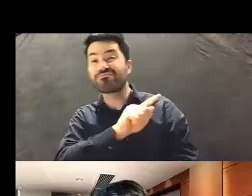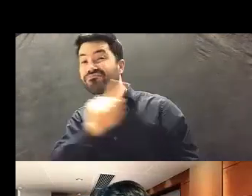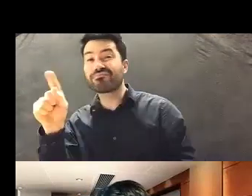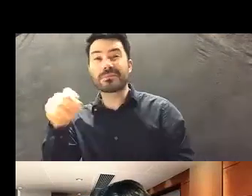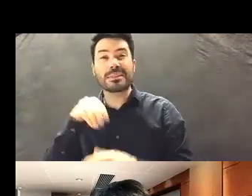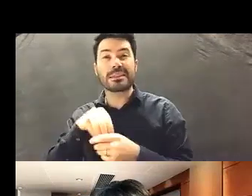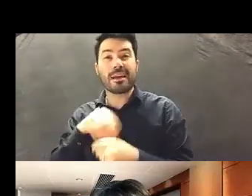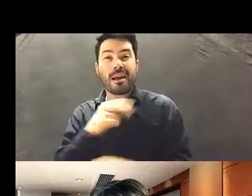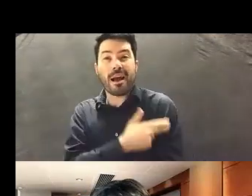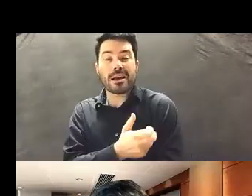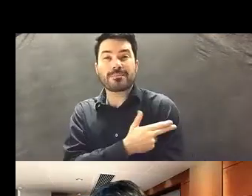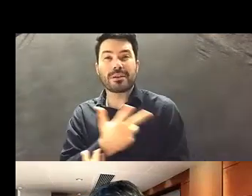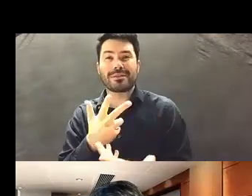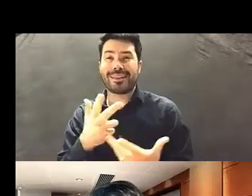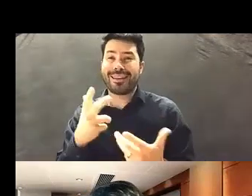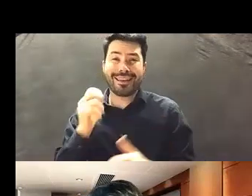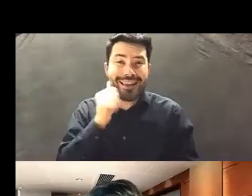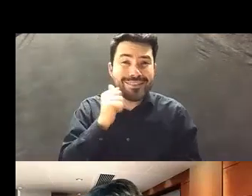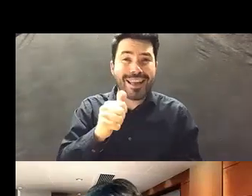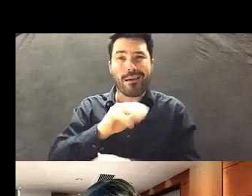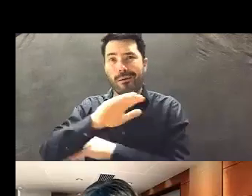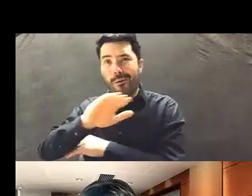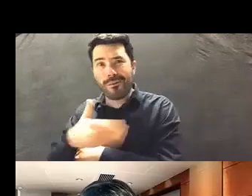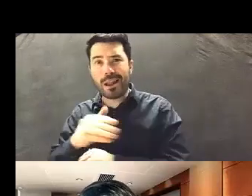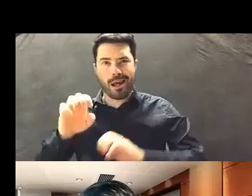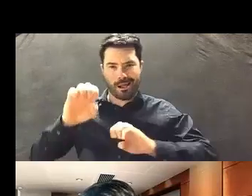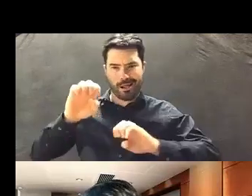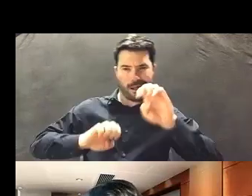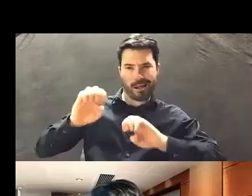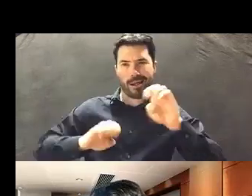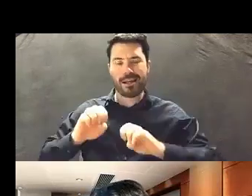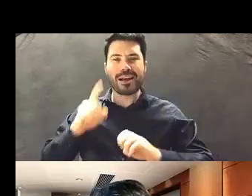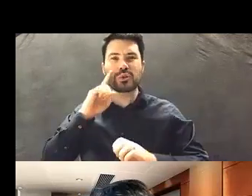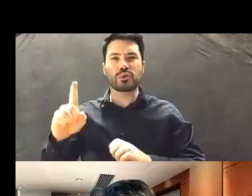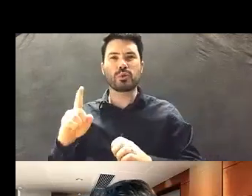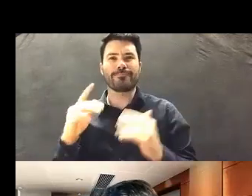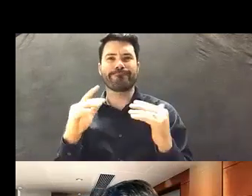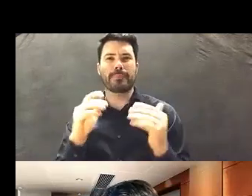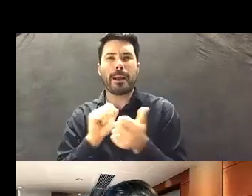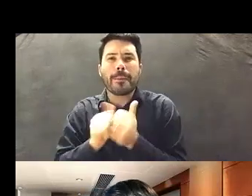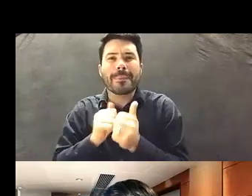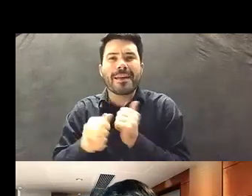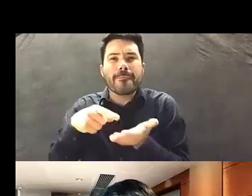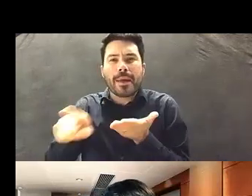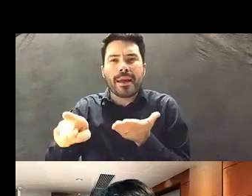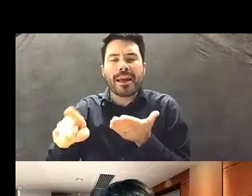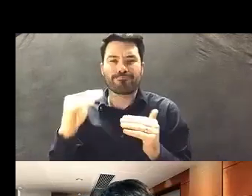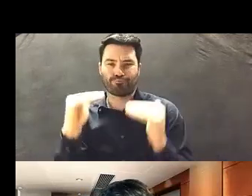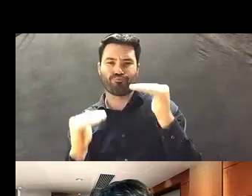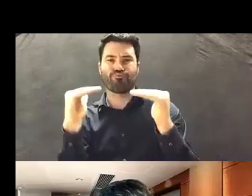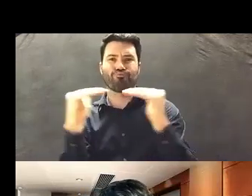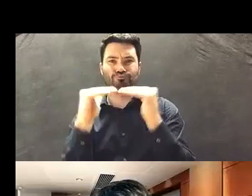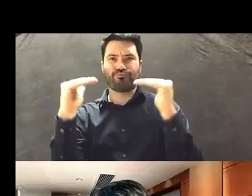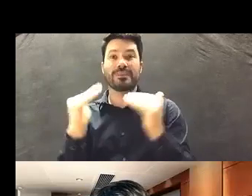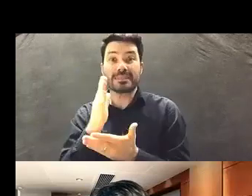daily and nightly for market pay adjustments. This means that certain positions will have salary